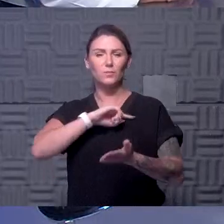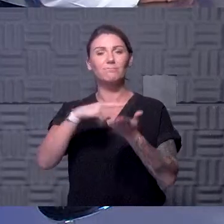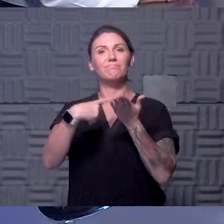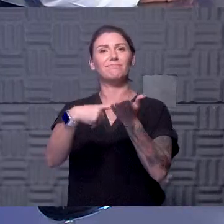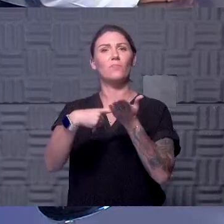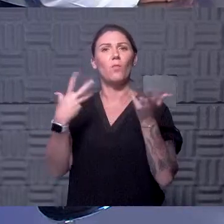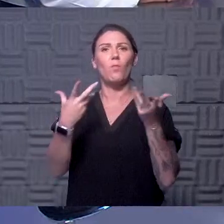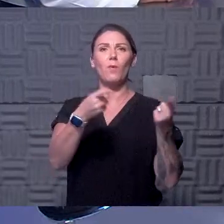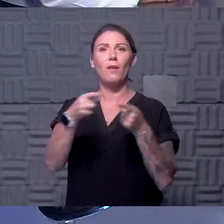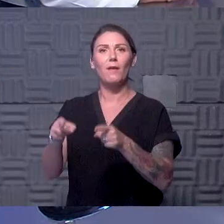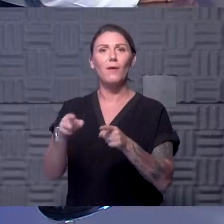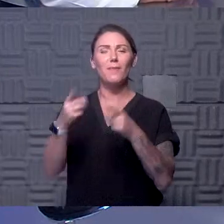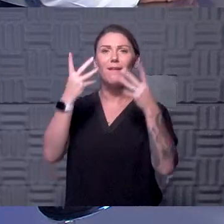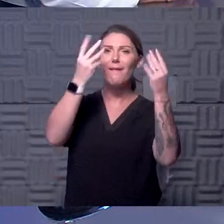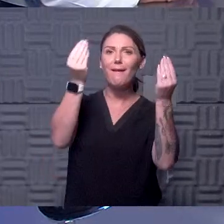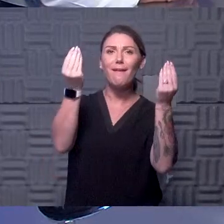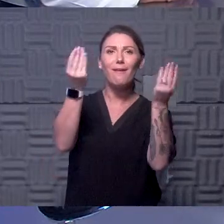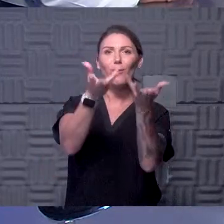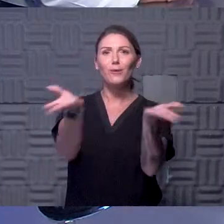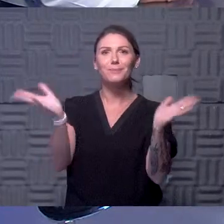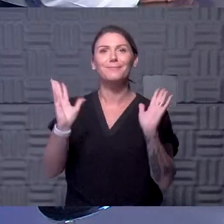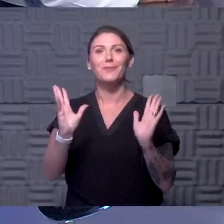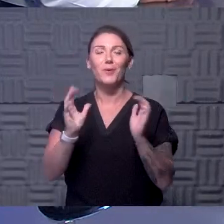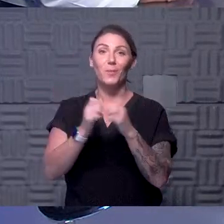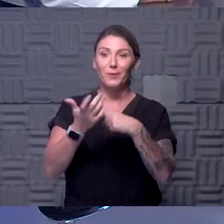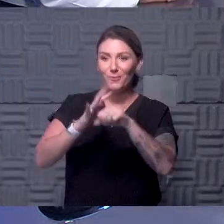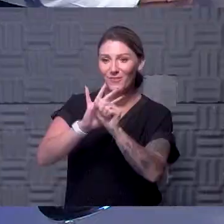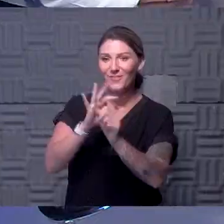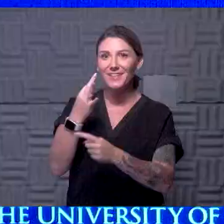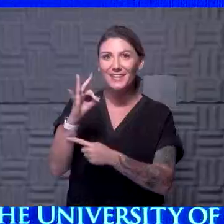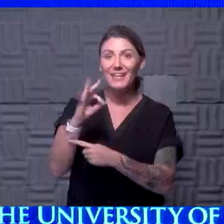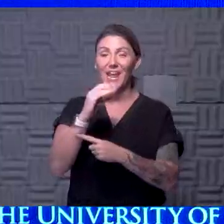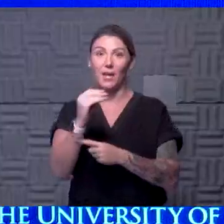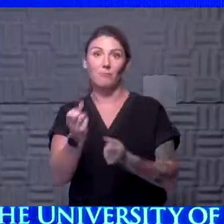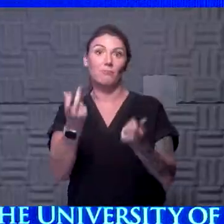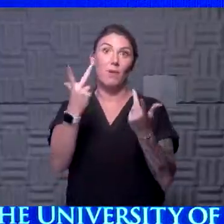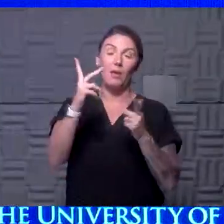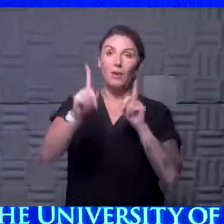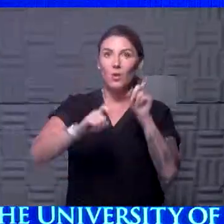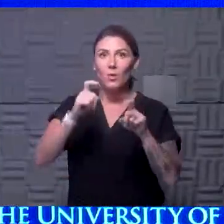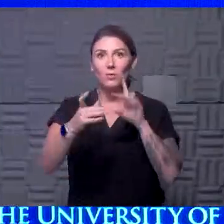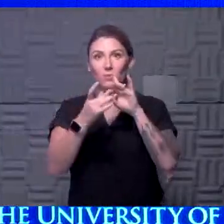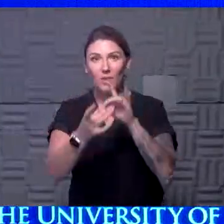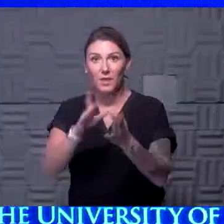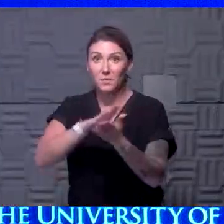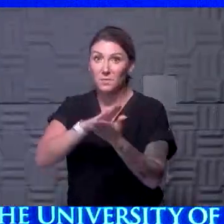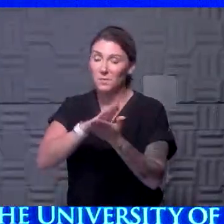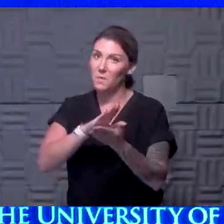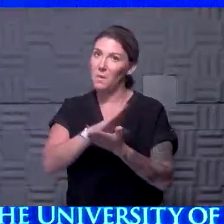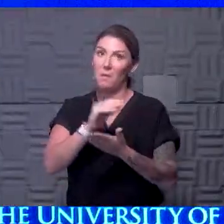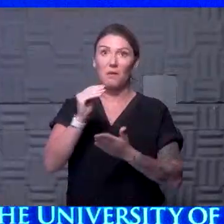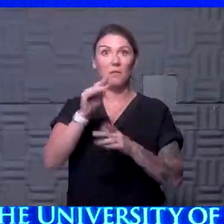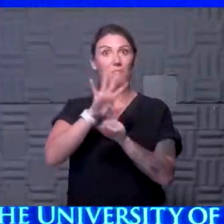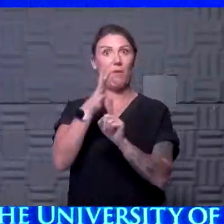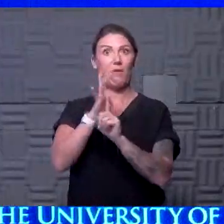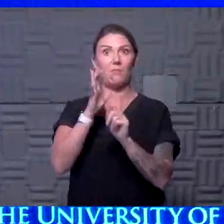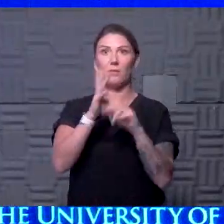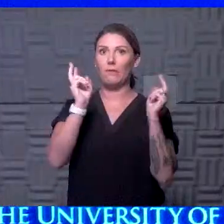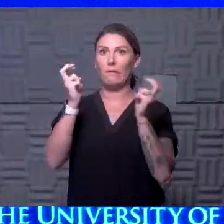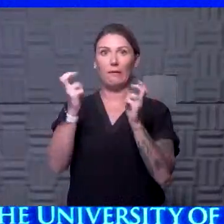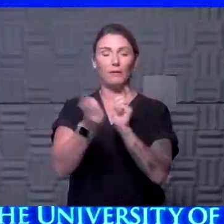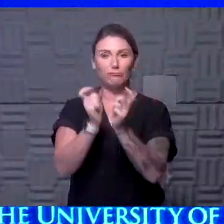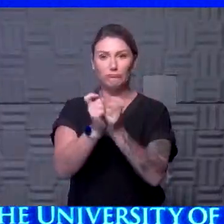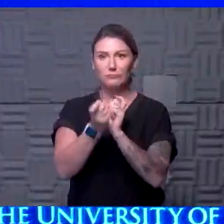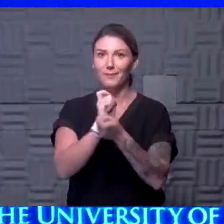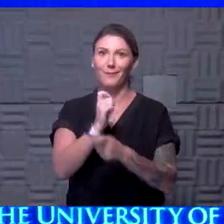going on out there with coronavirus, and I'm sure we're going to have a lot of questions about schools because, man, that's a hot topic, and it changes constantly.